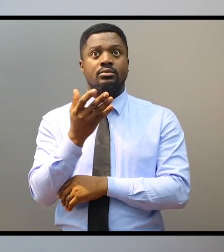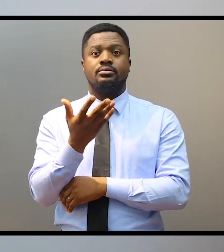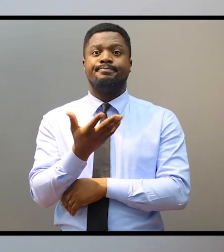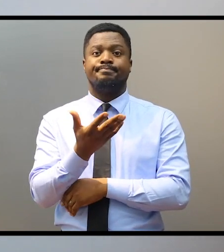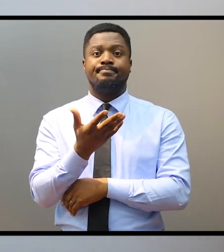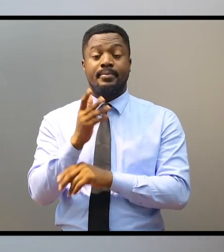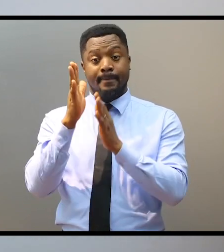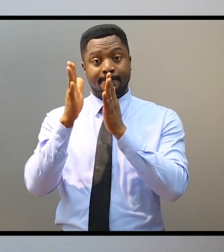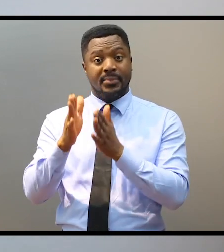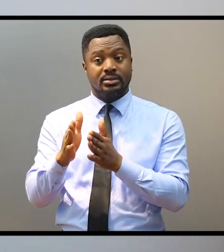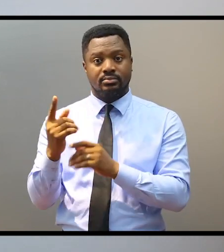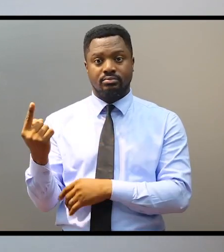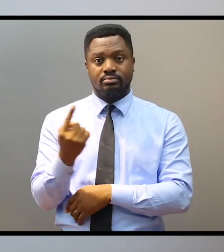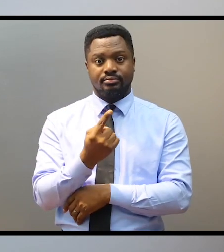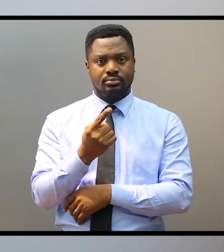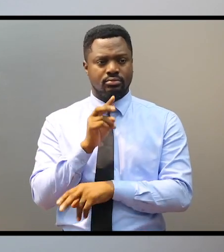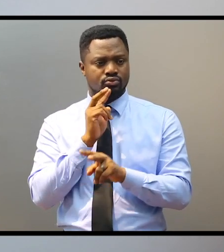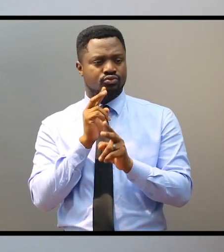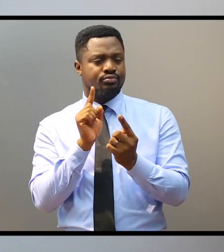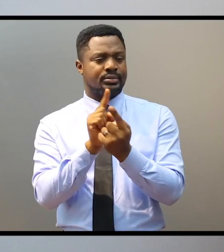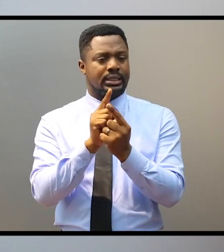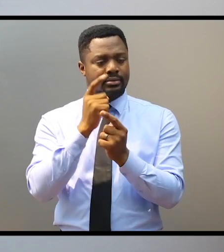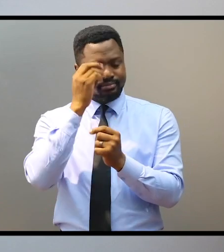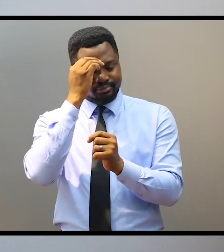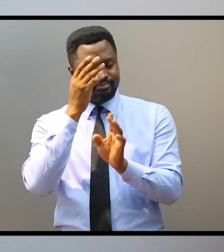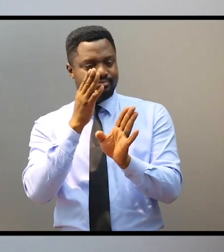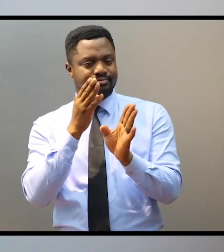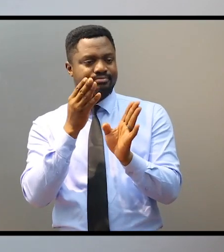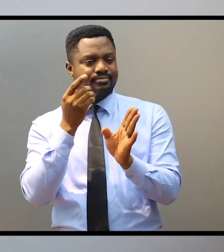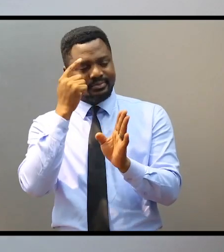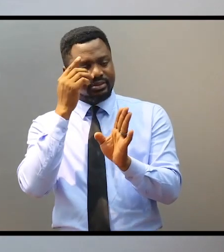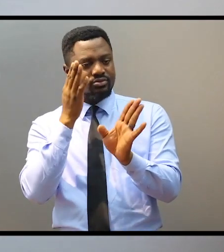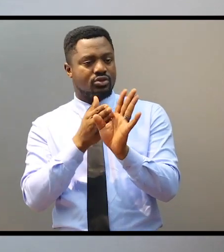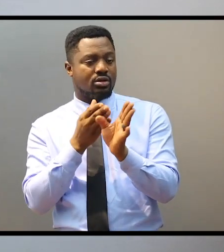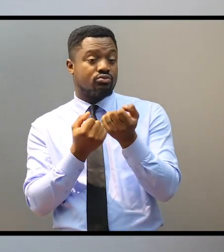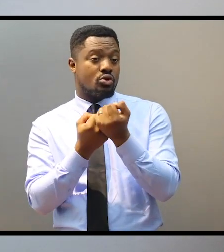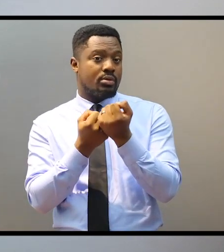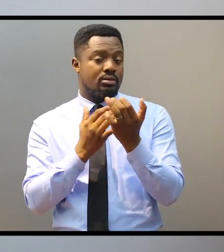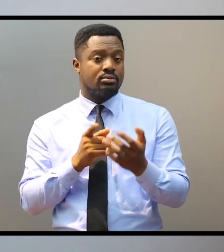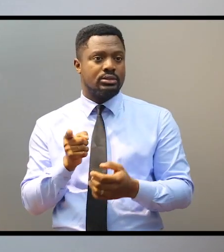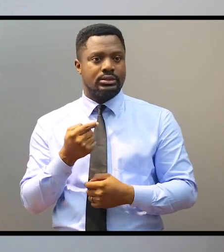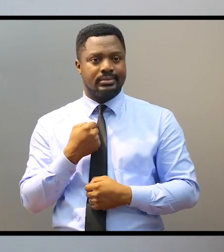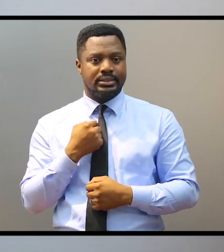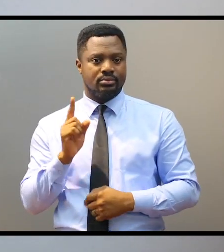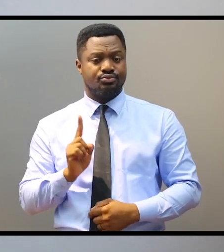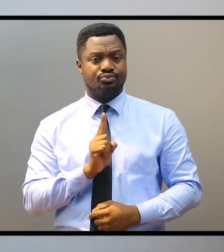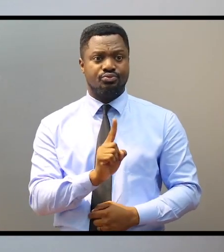if someone comes in to see a psychologist or a psychiatrist and the person cannot